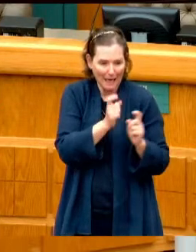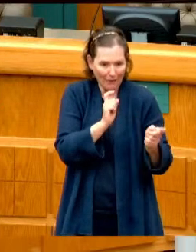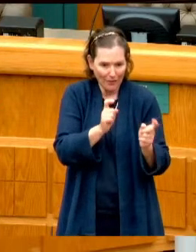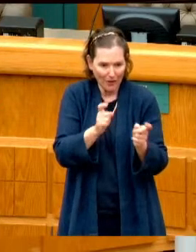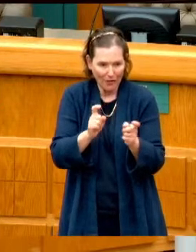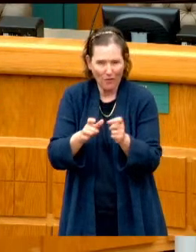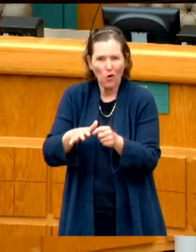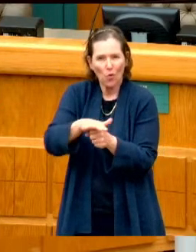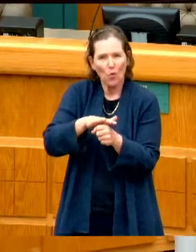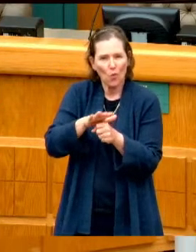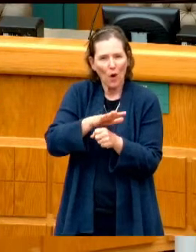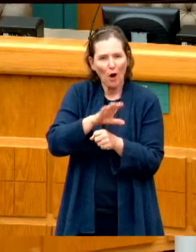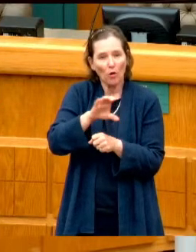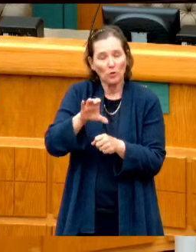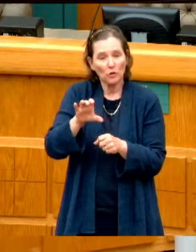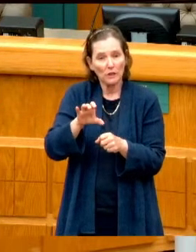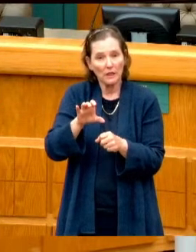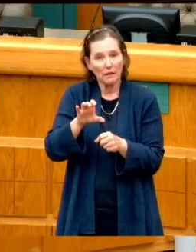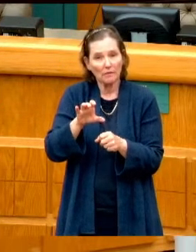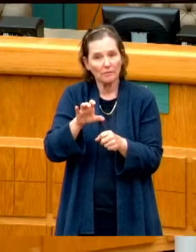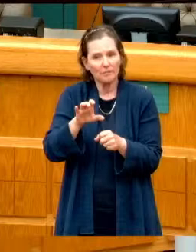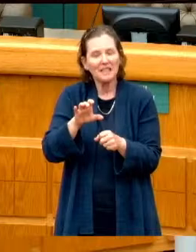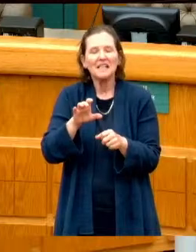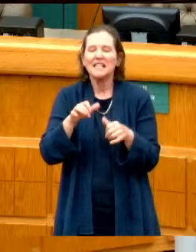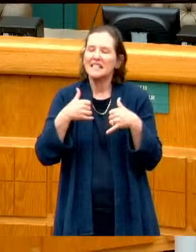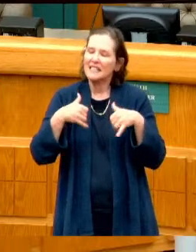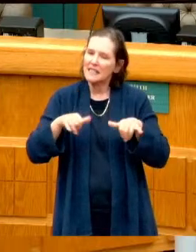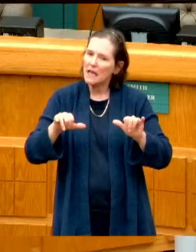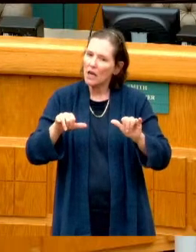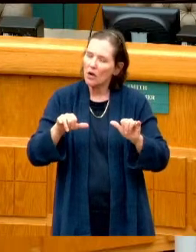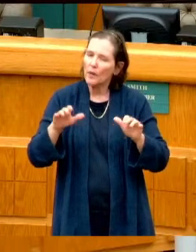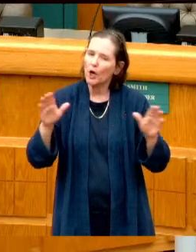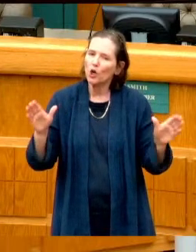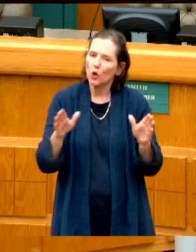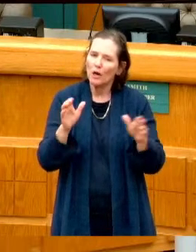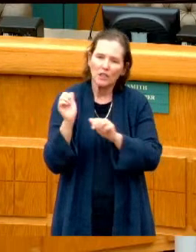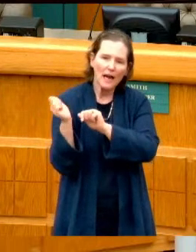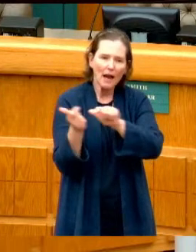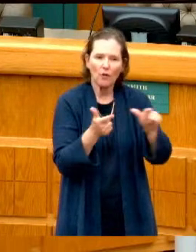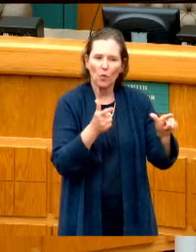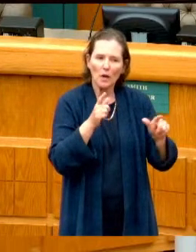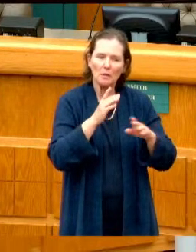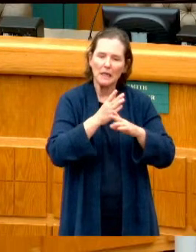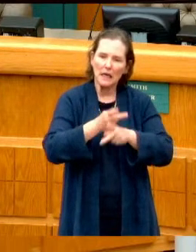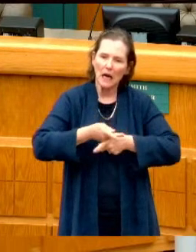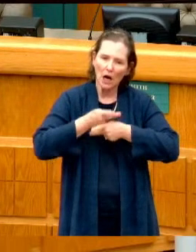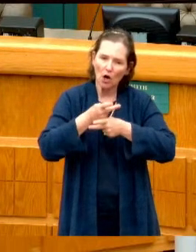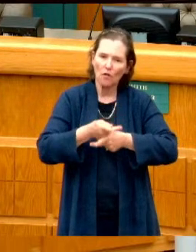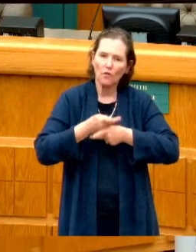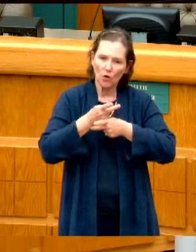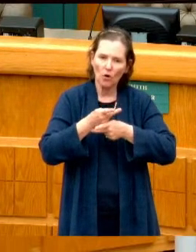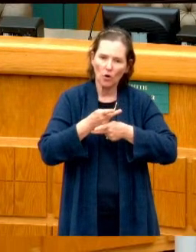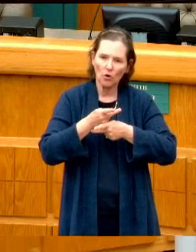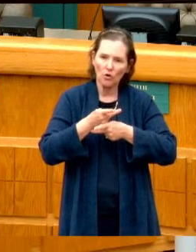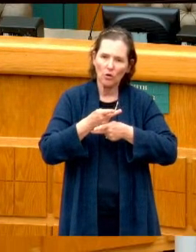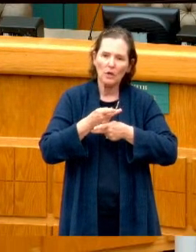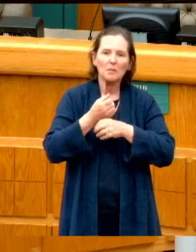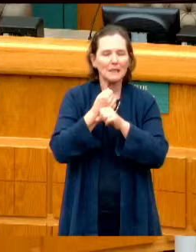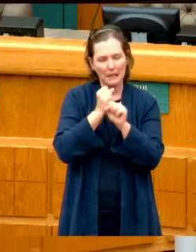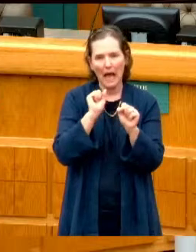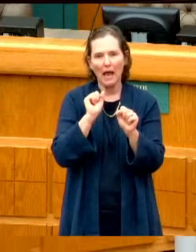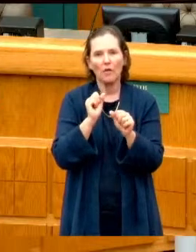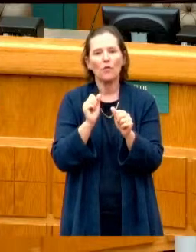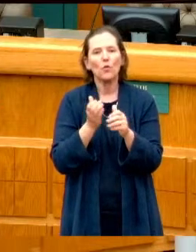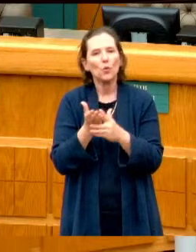take precautions. The Texas Department of State and Health Services has notified the City County Health